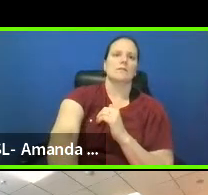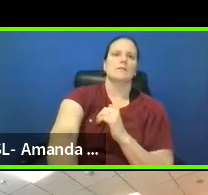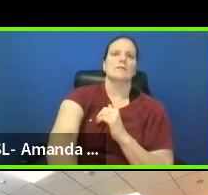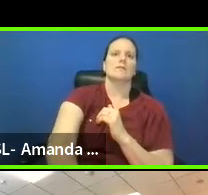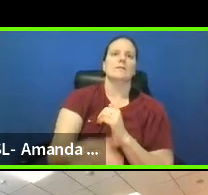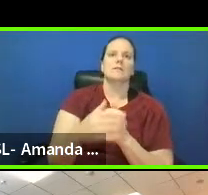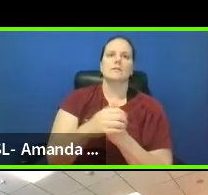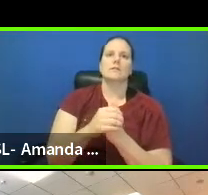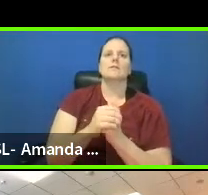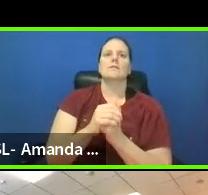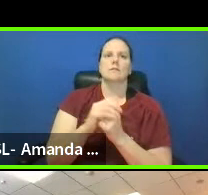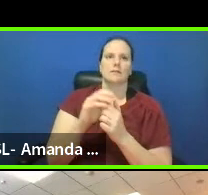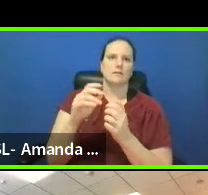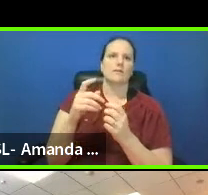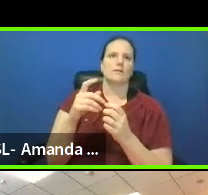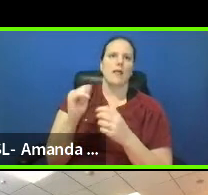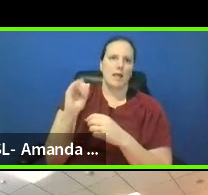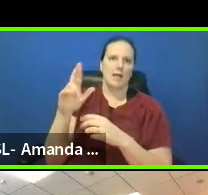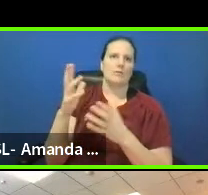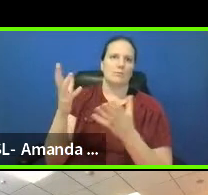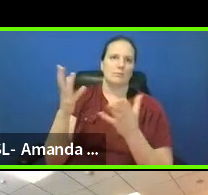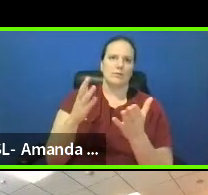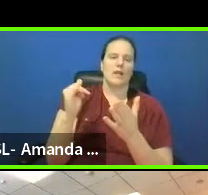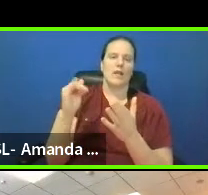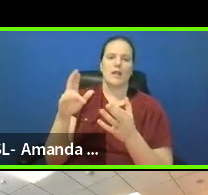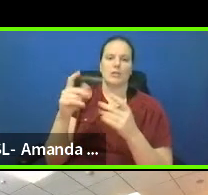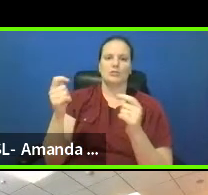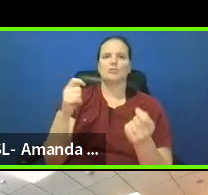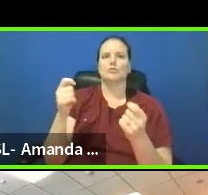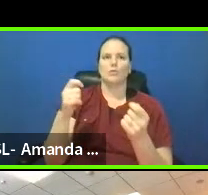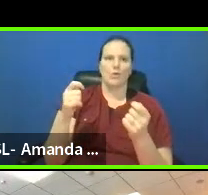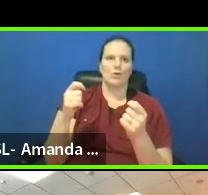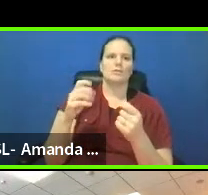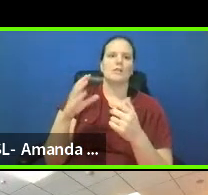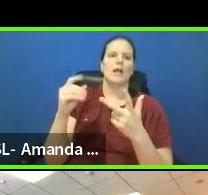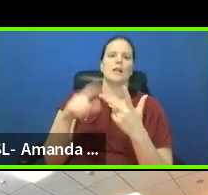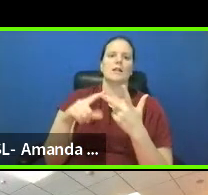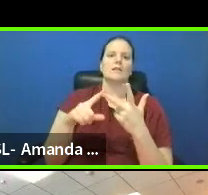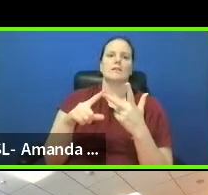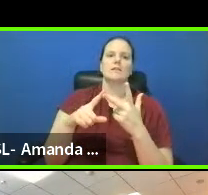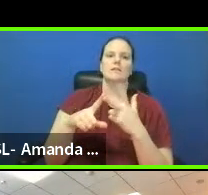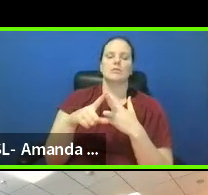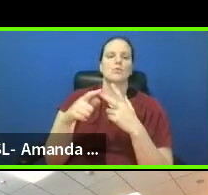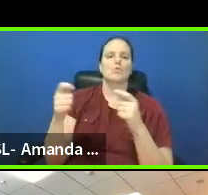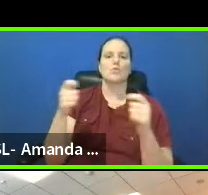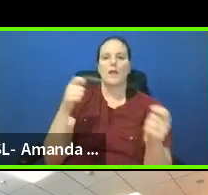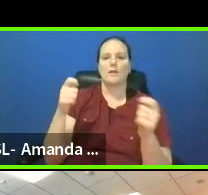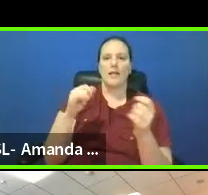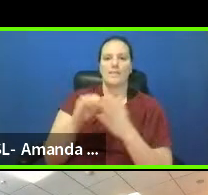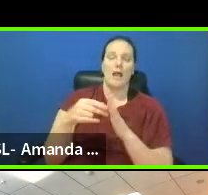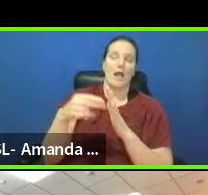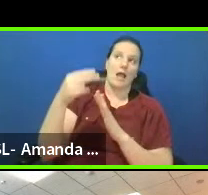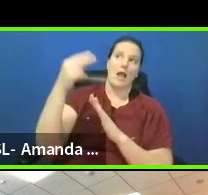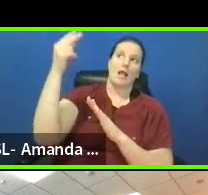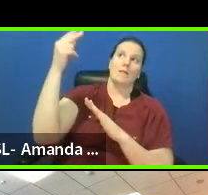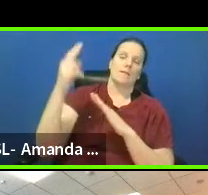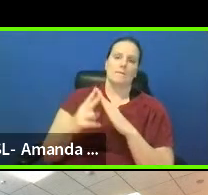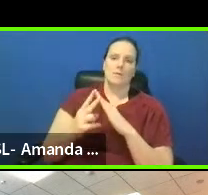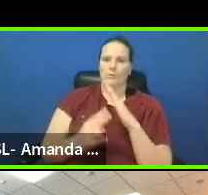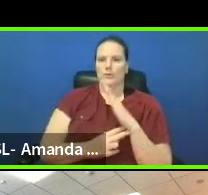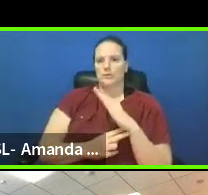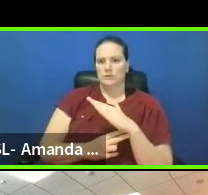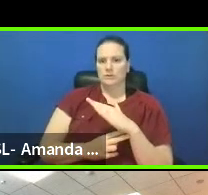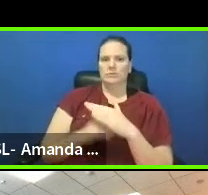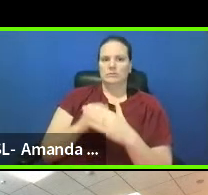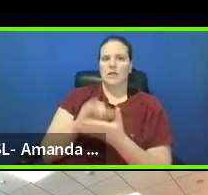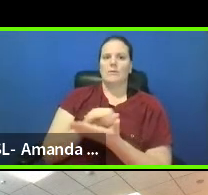bring the air controllers and the guys who regulate the height of the bridge. So